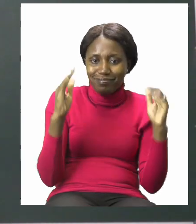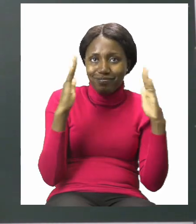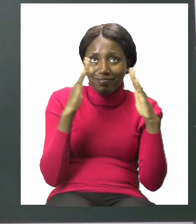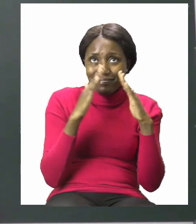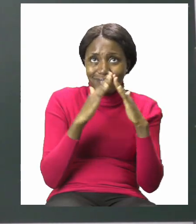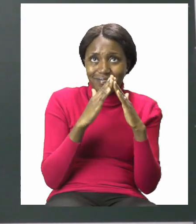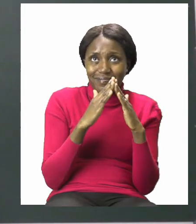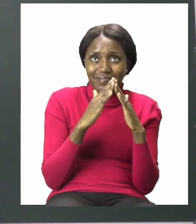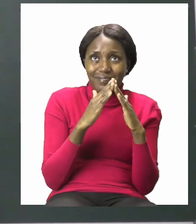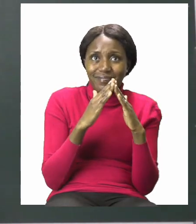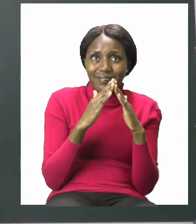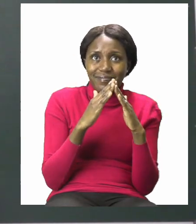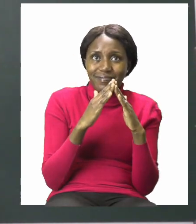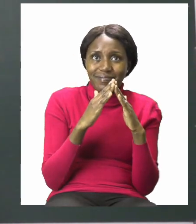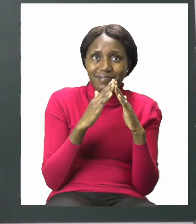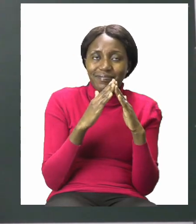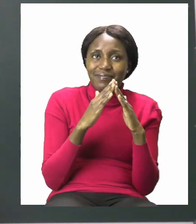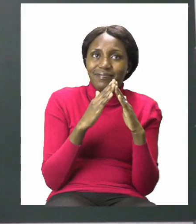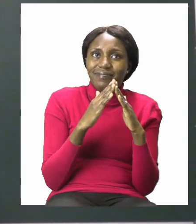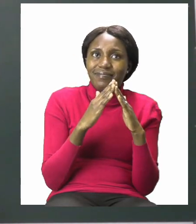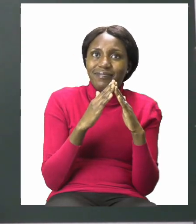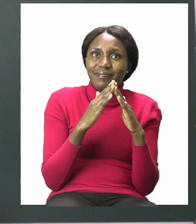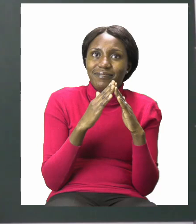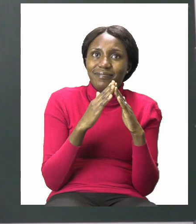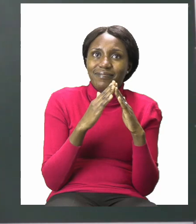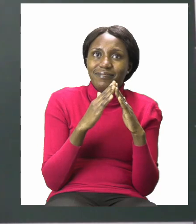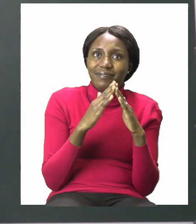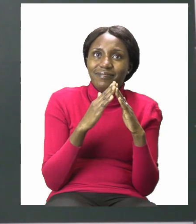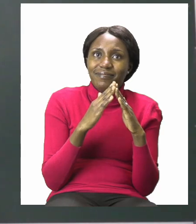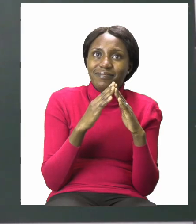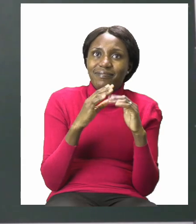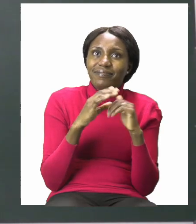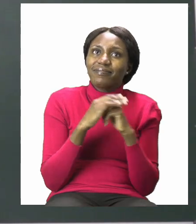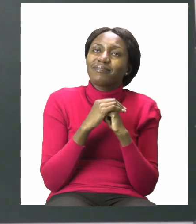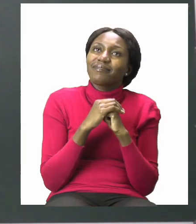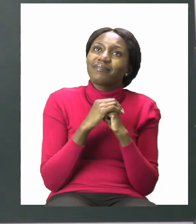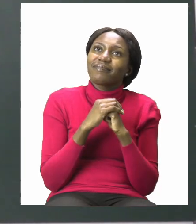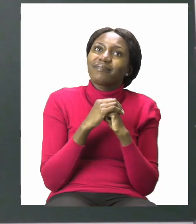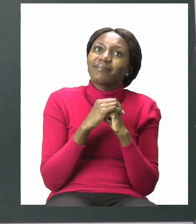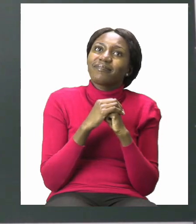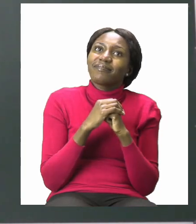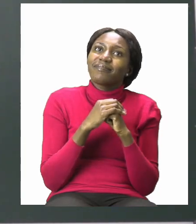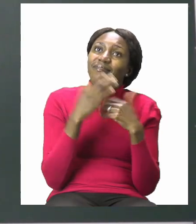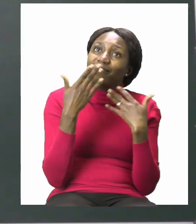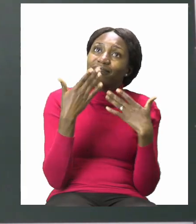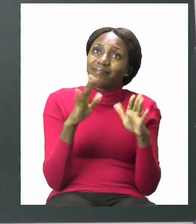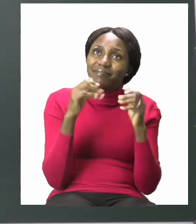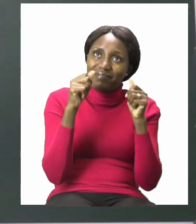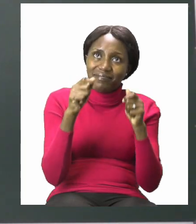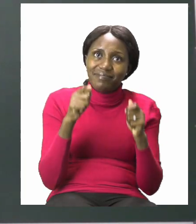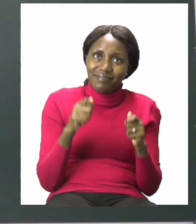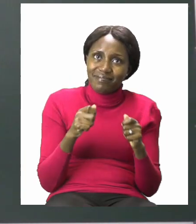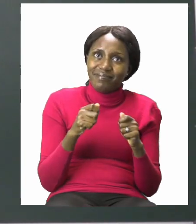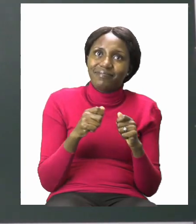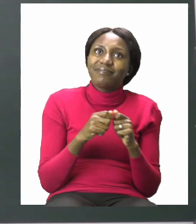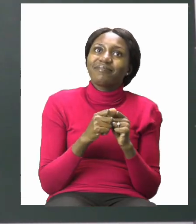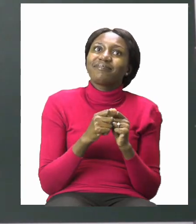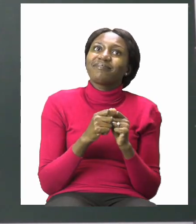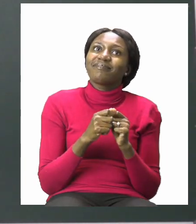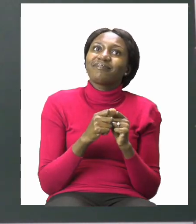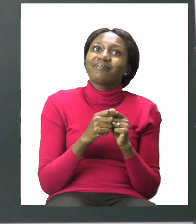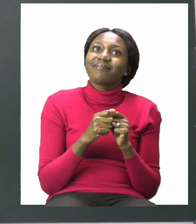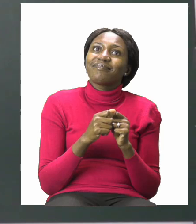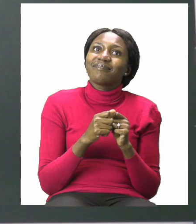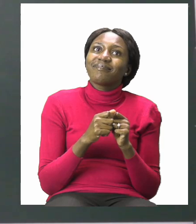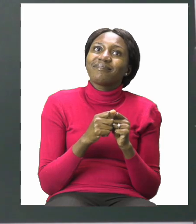it gently into my book. After pasting in my book, then I know that I